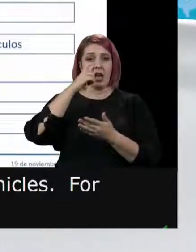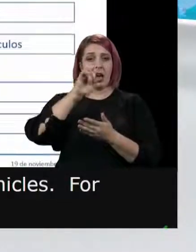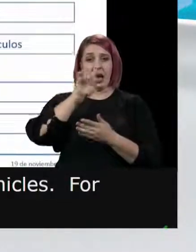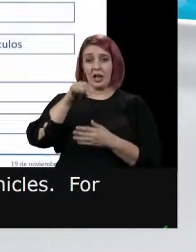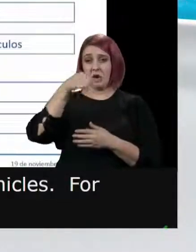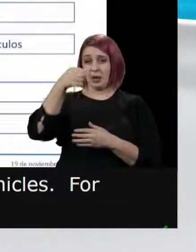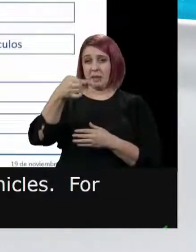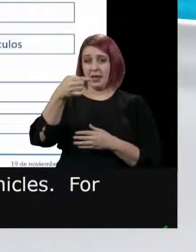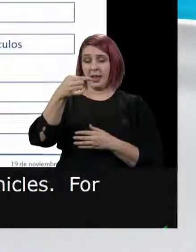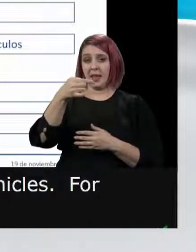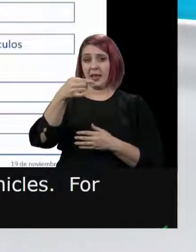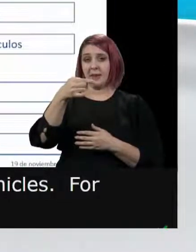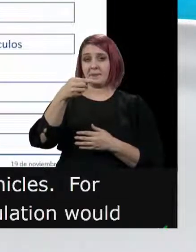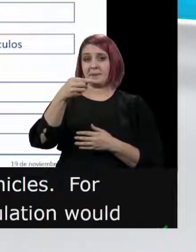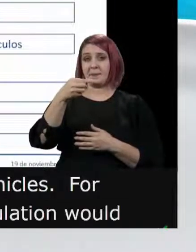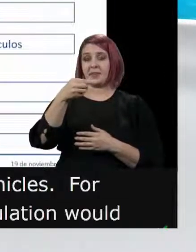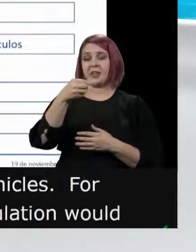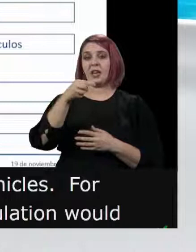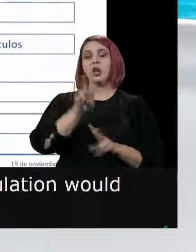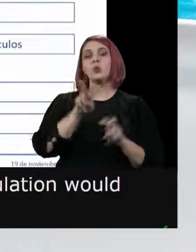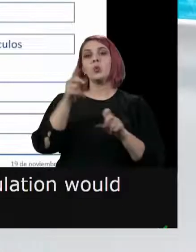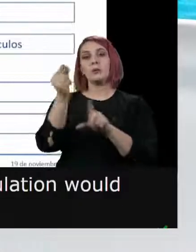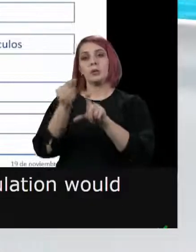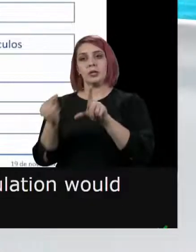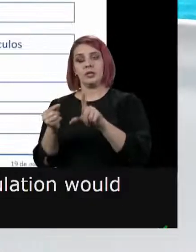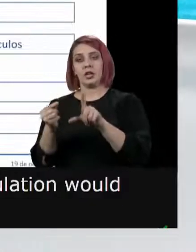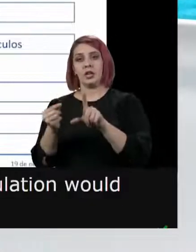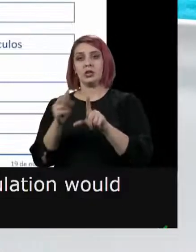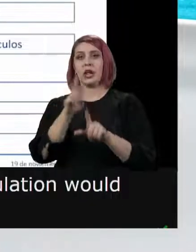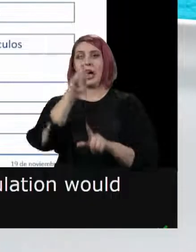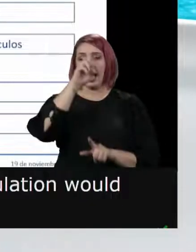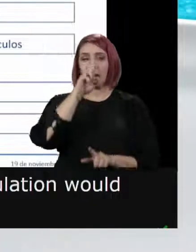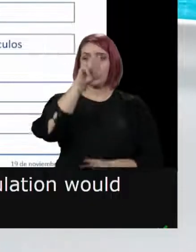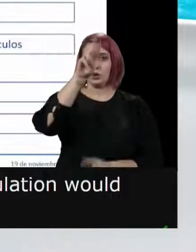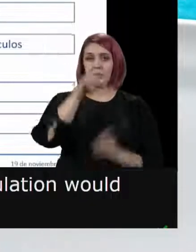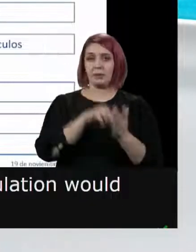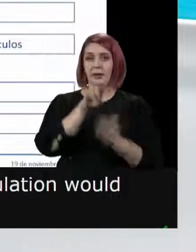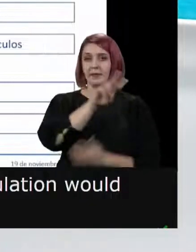such features compulsory for all types of vehicles.